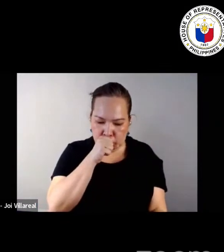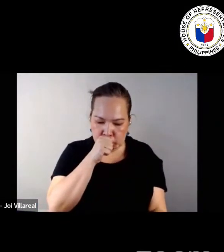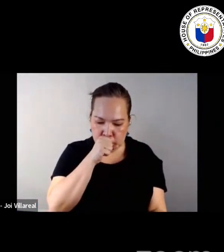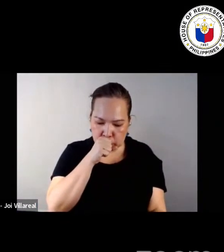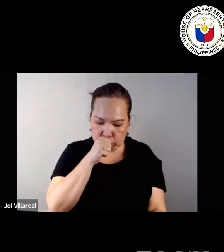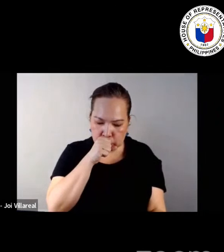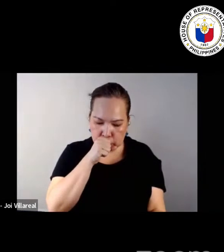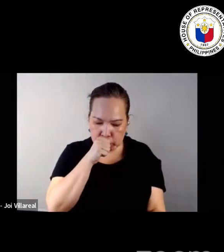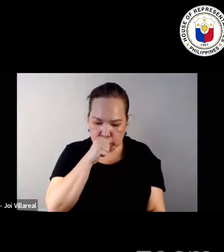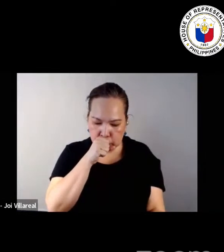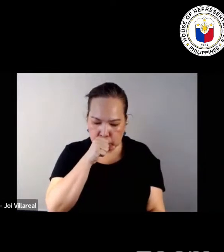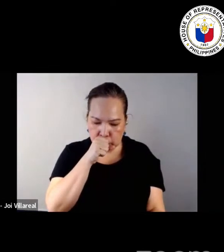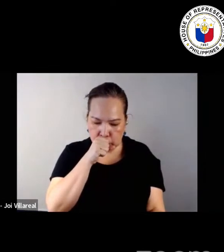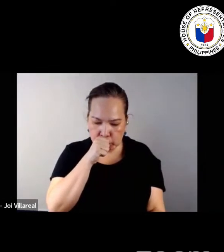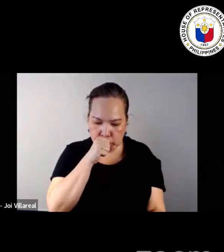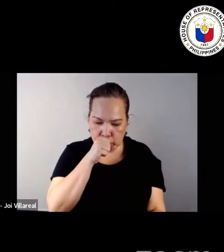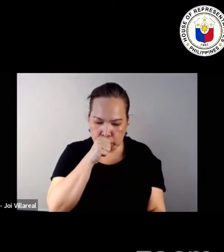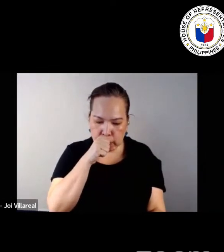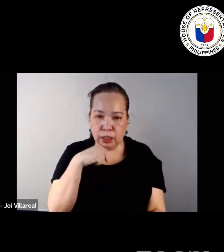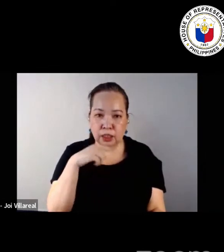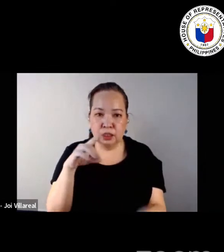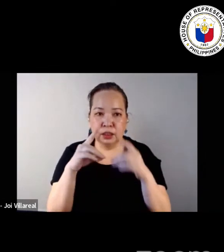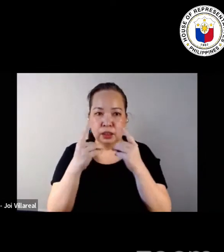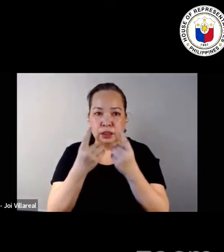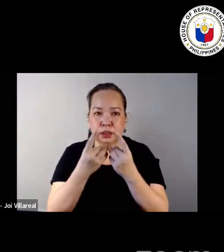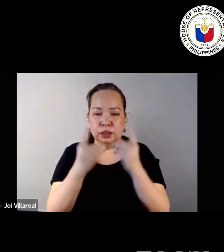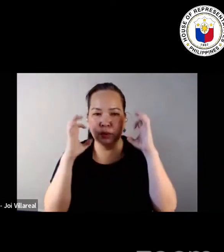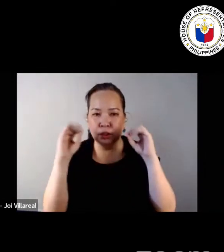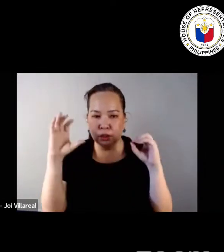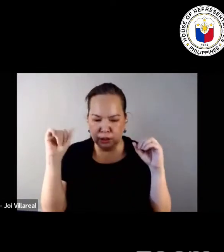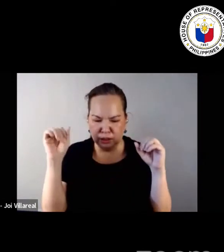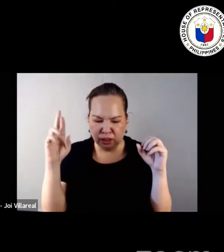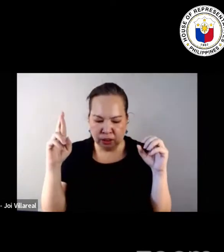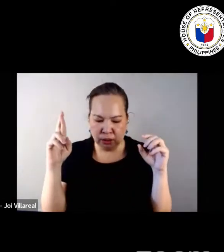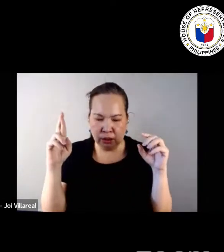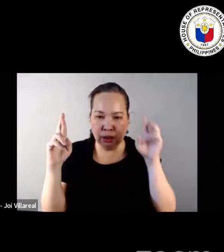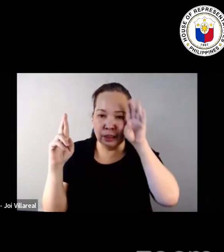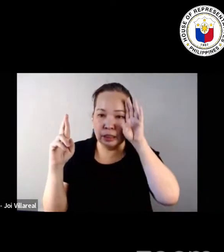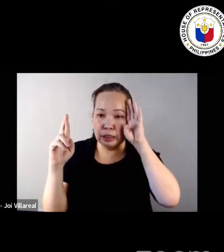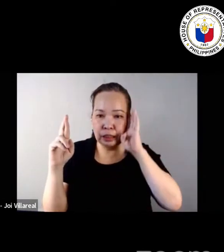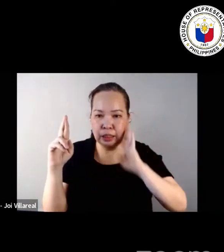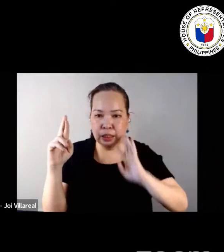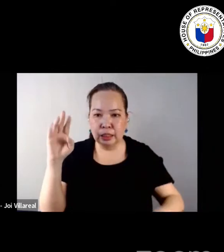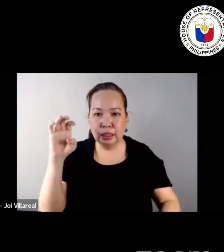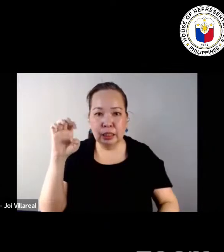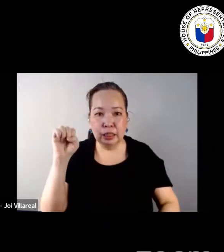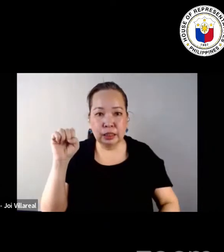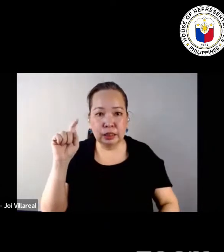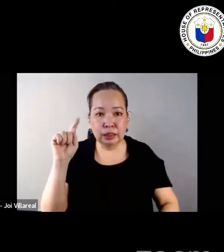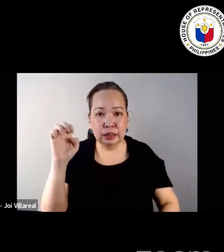my list, we have DepEd Carr, Dr. Estela Carino. Are you still with us?